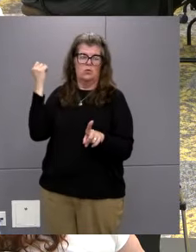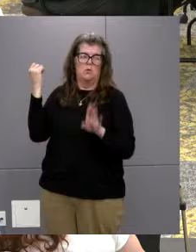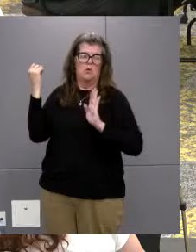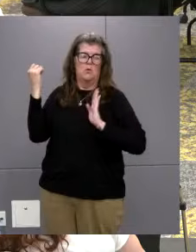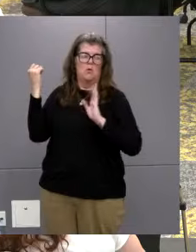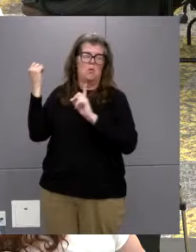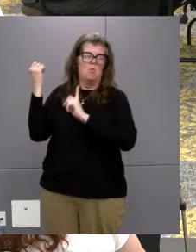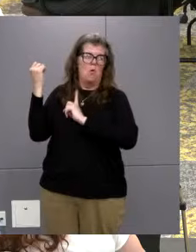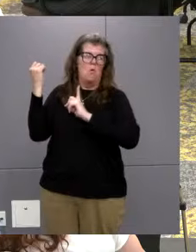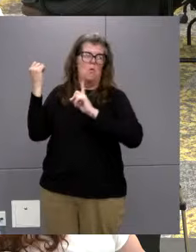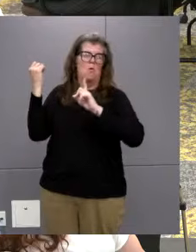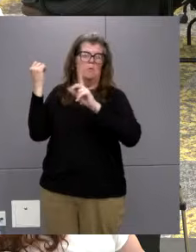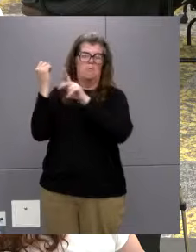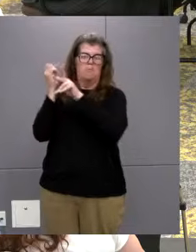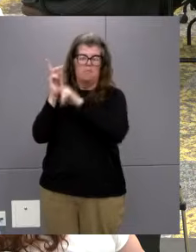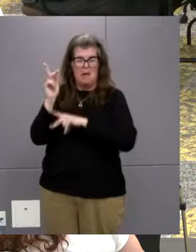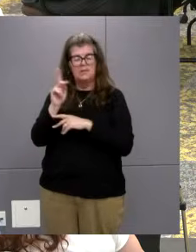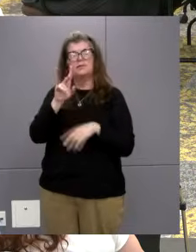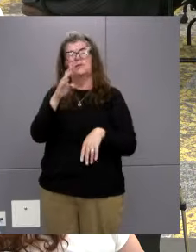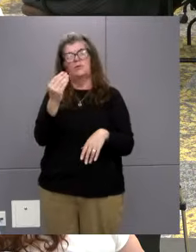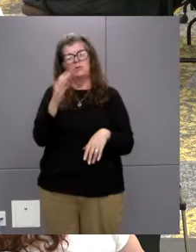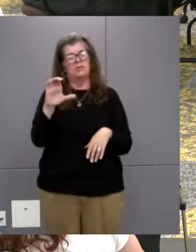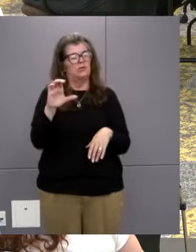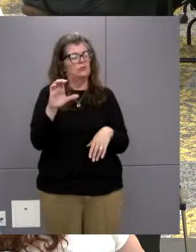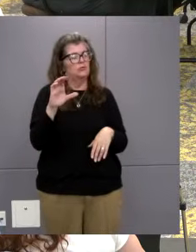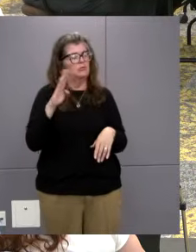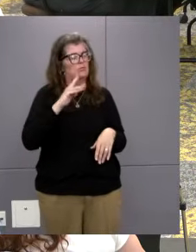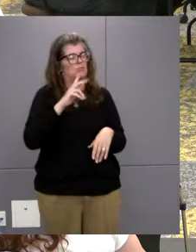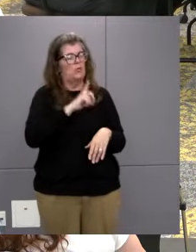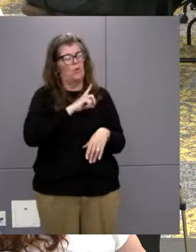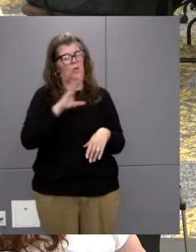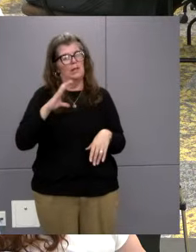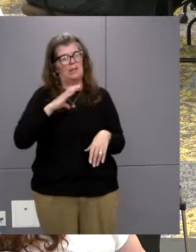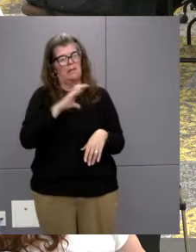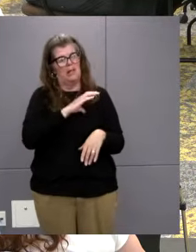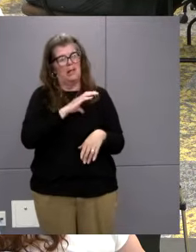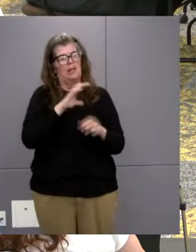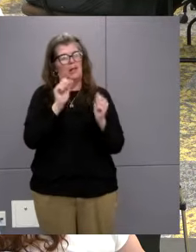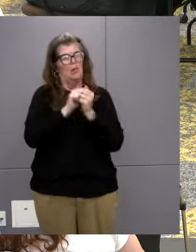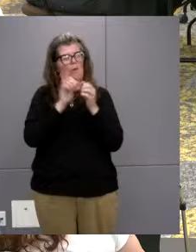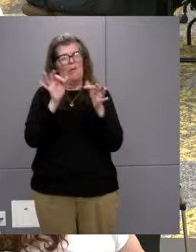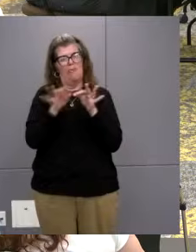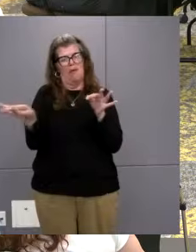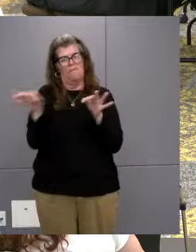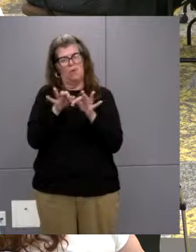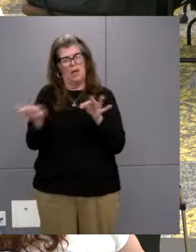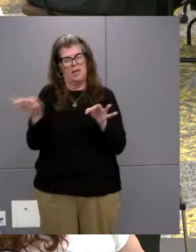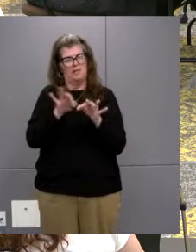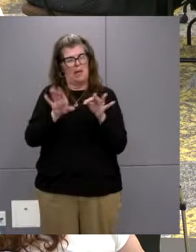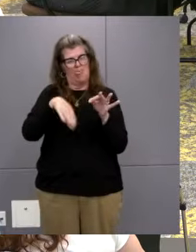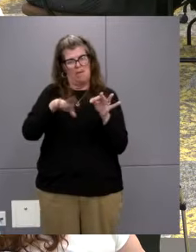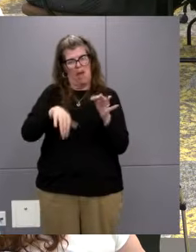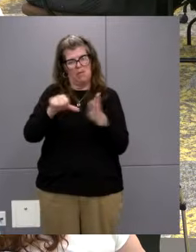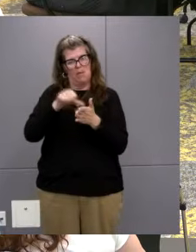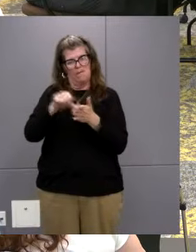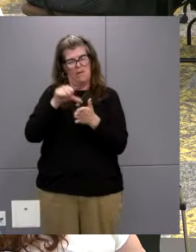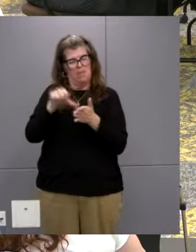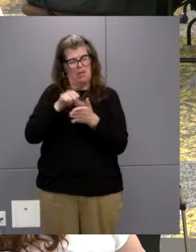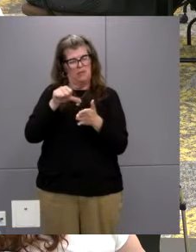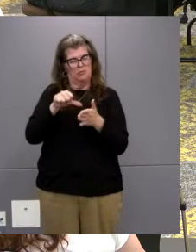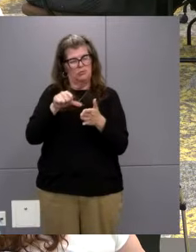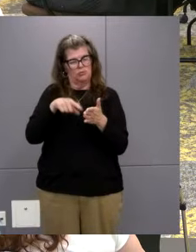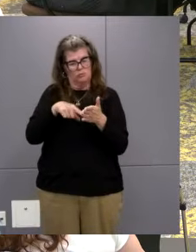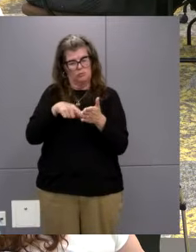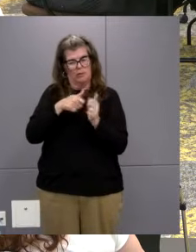policy 1400 board committees, with the phrase at the bottom of the page, the following